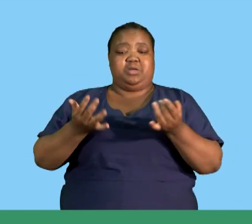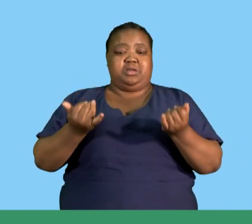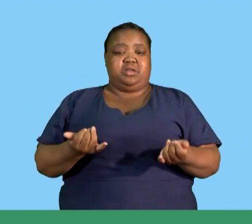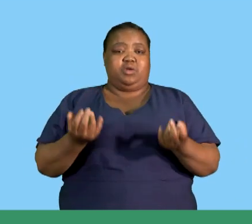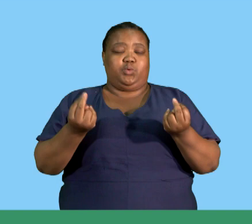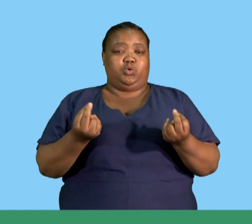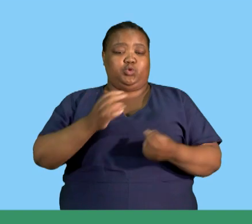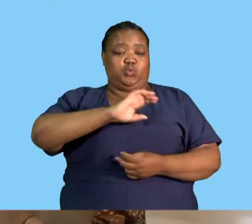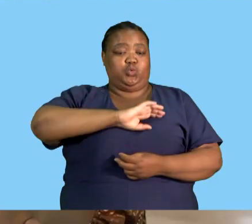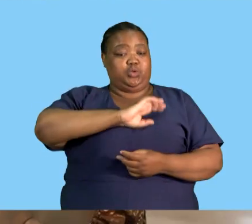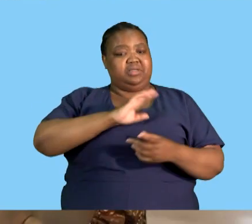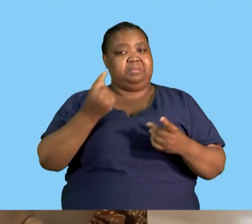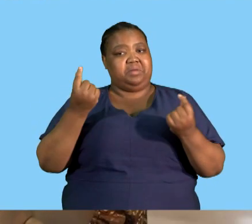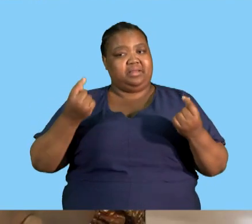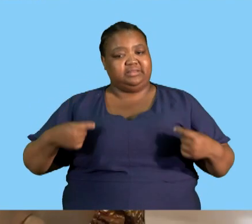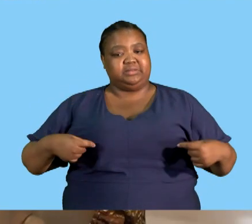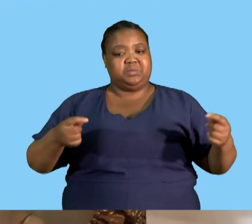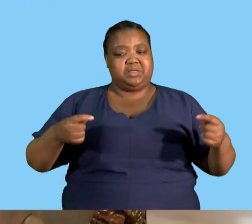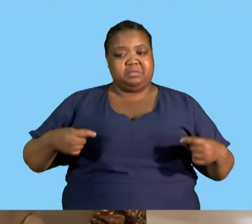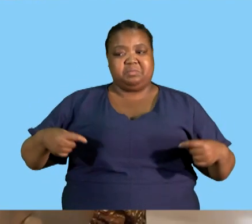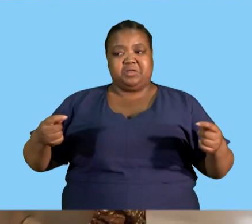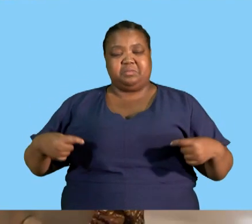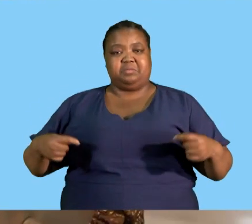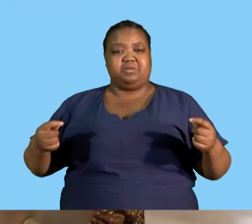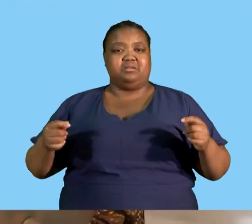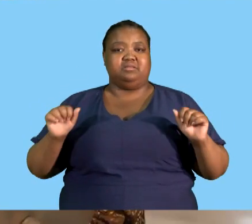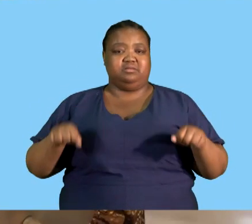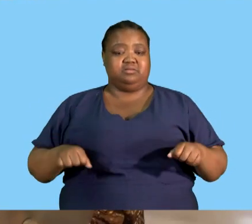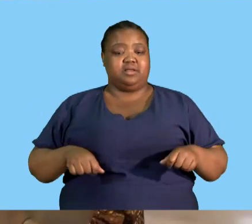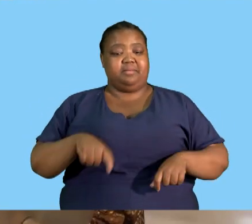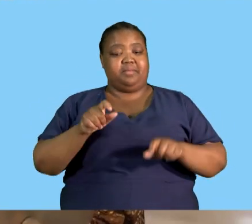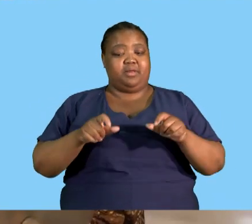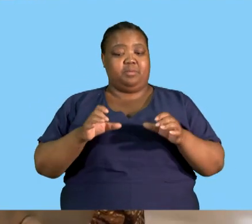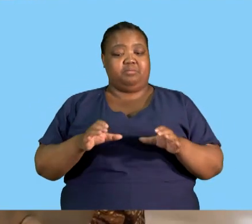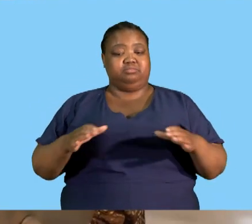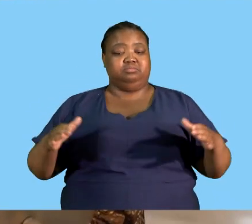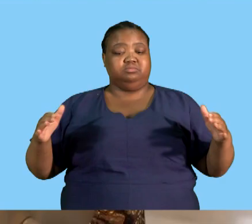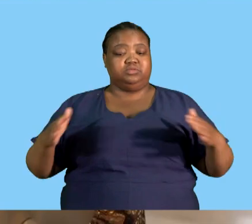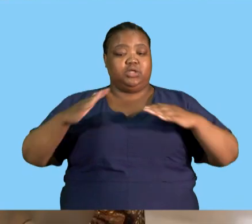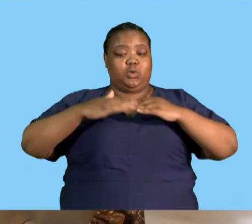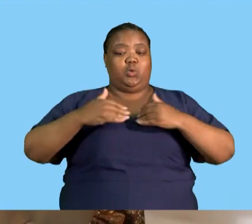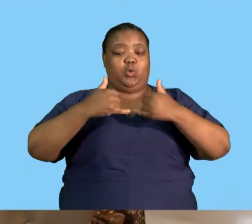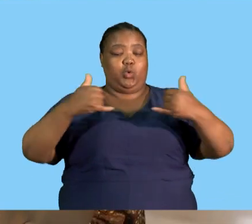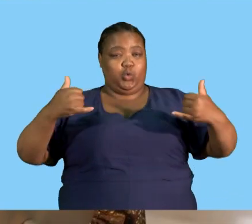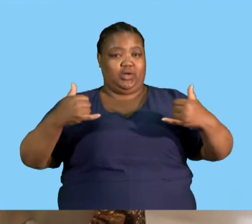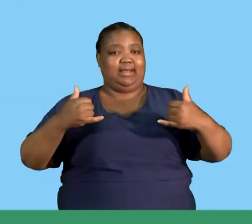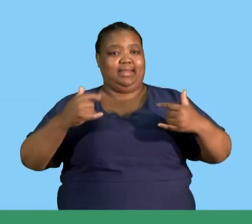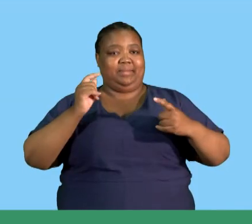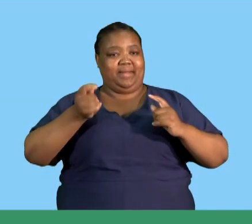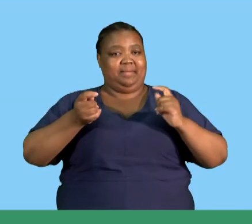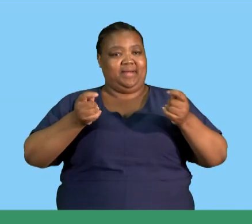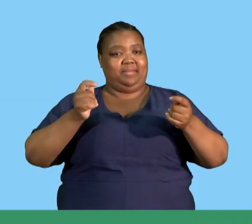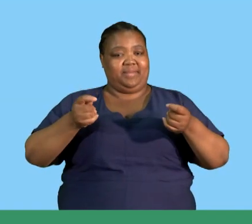we're getting new customers who then want to spend their money on us. A growing number of people that are buying online, which